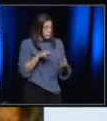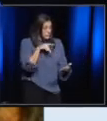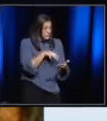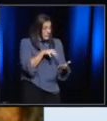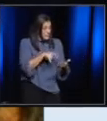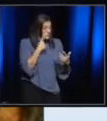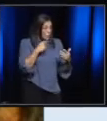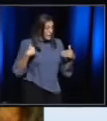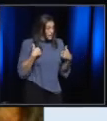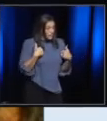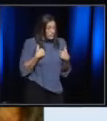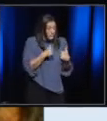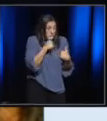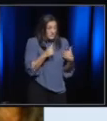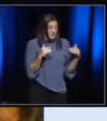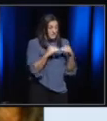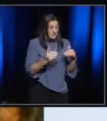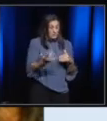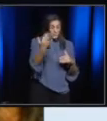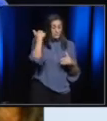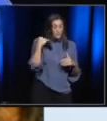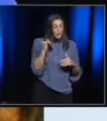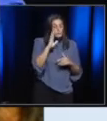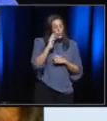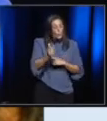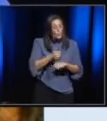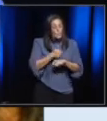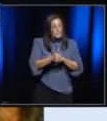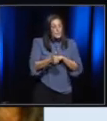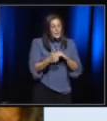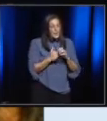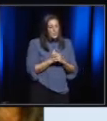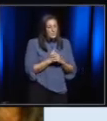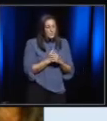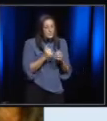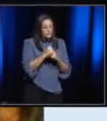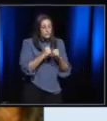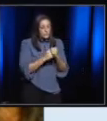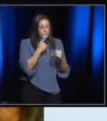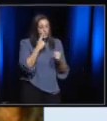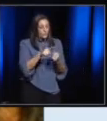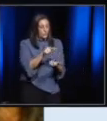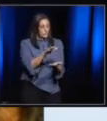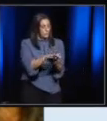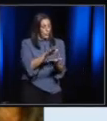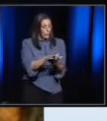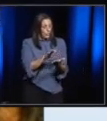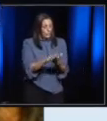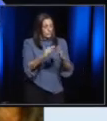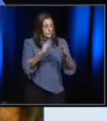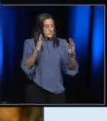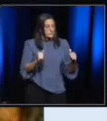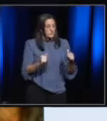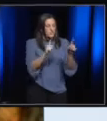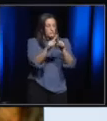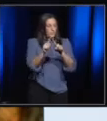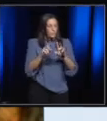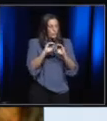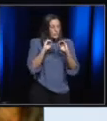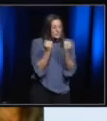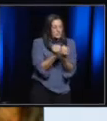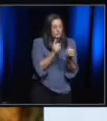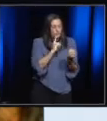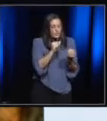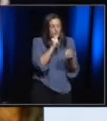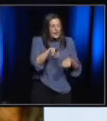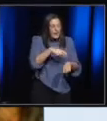right? And also, I would blame the fossilized structure of the academy, the department organizations. There's just not really